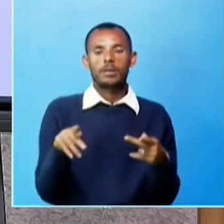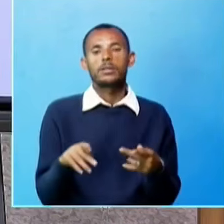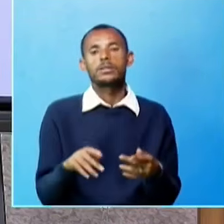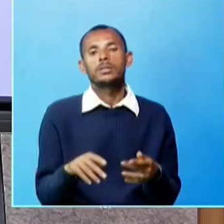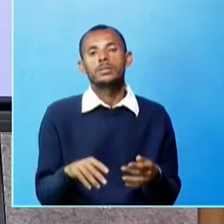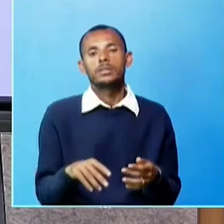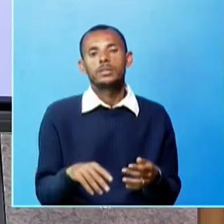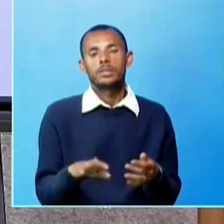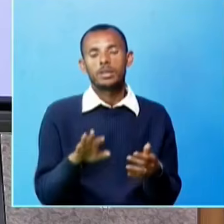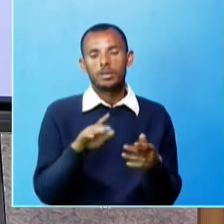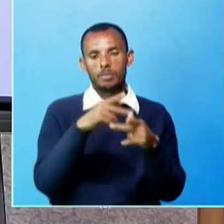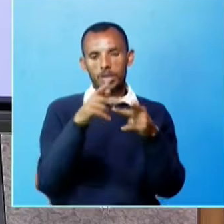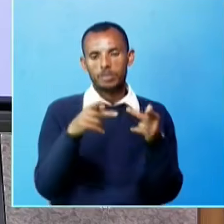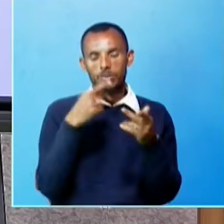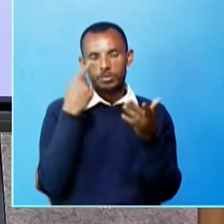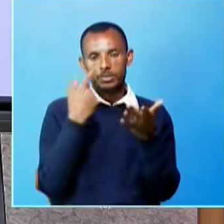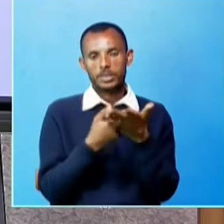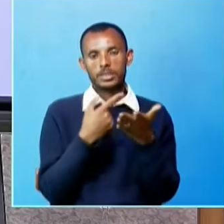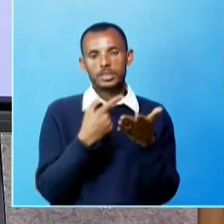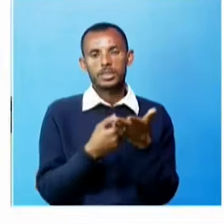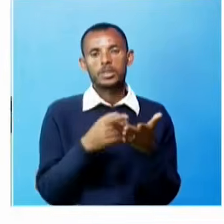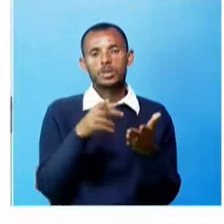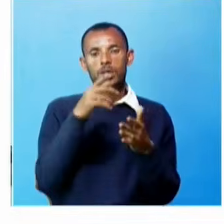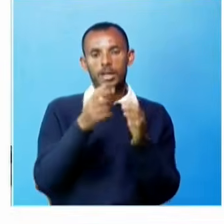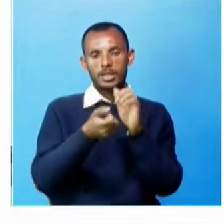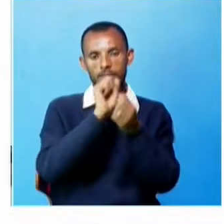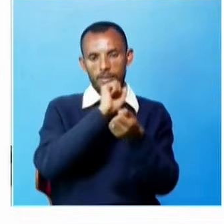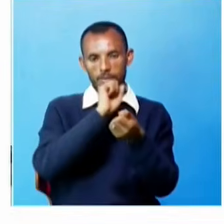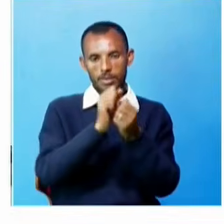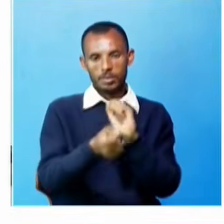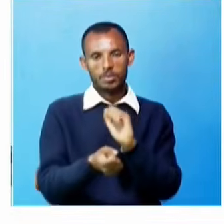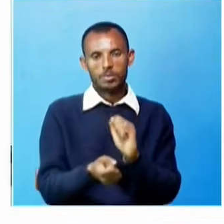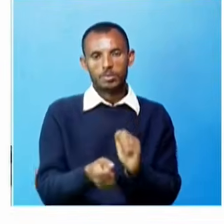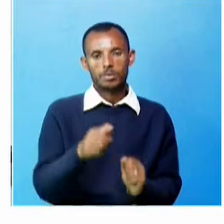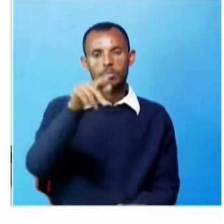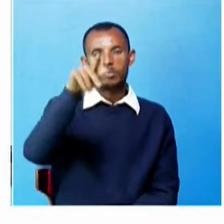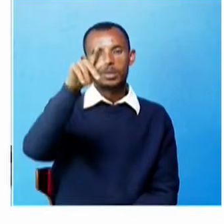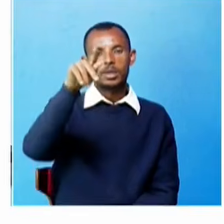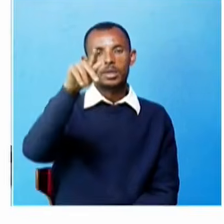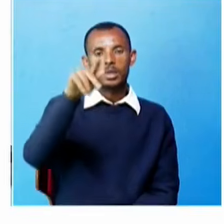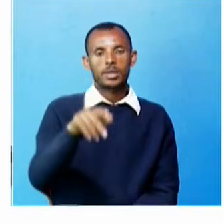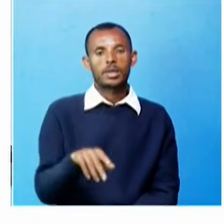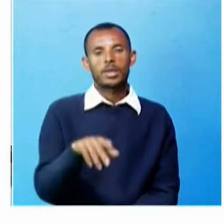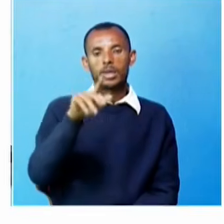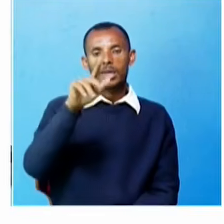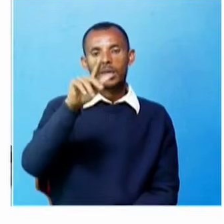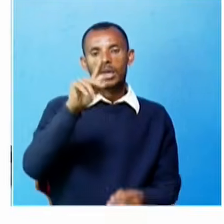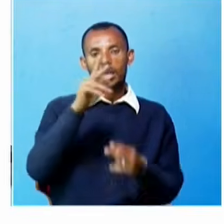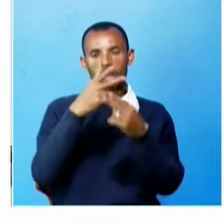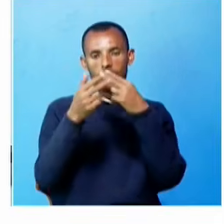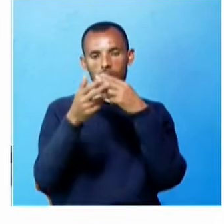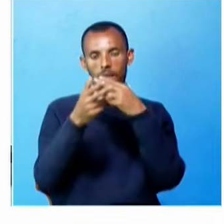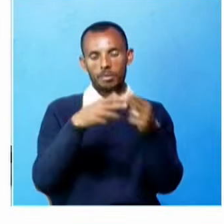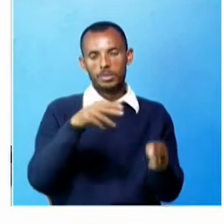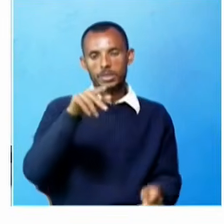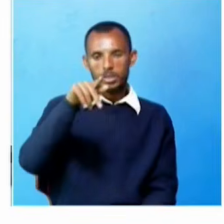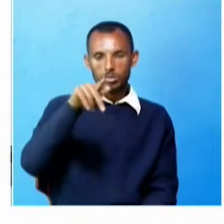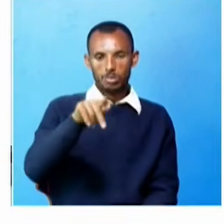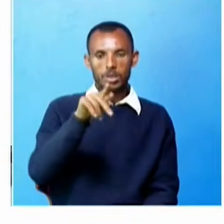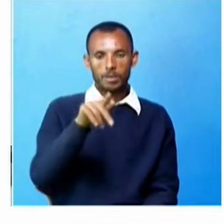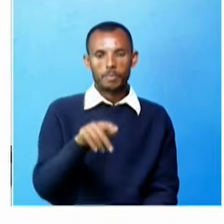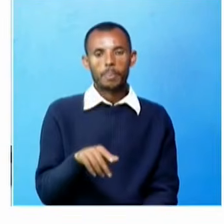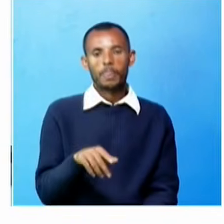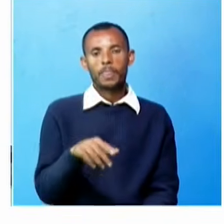place of this summation, you can substitute P, K times P. Okay,